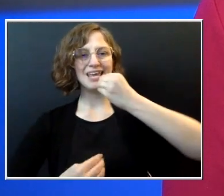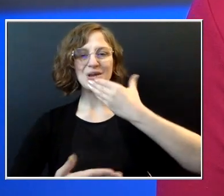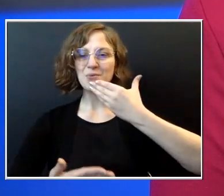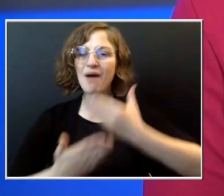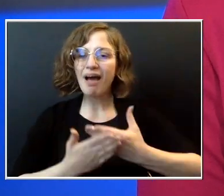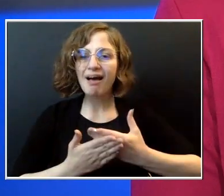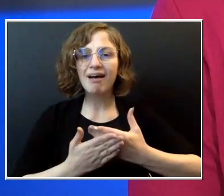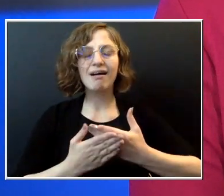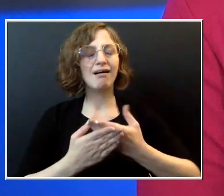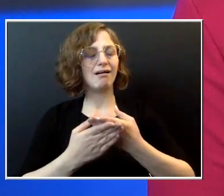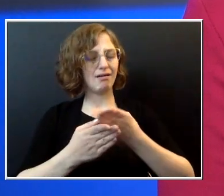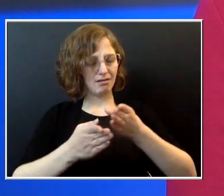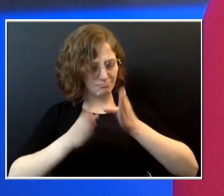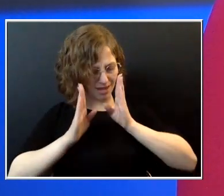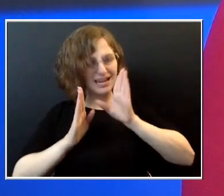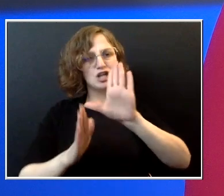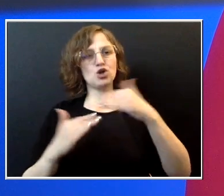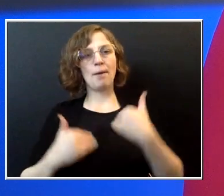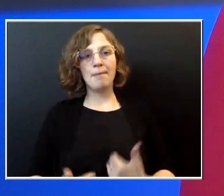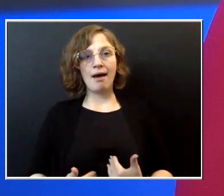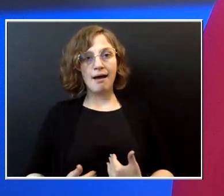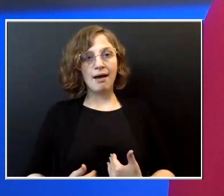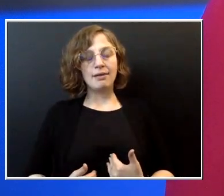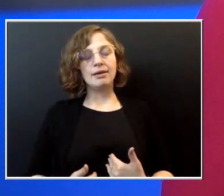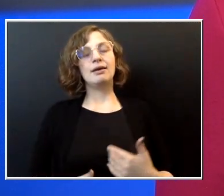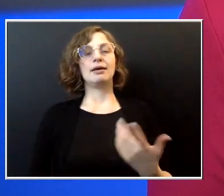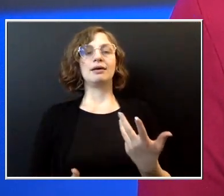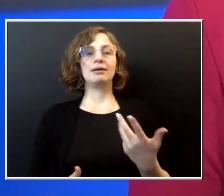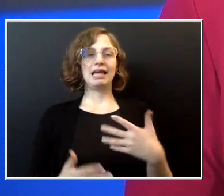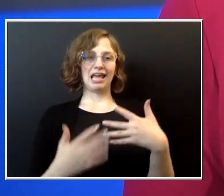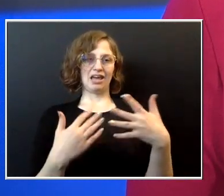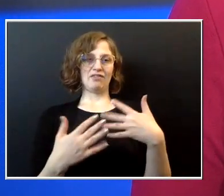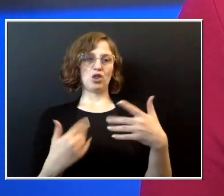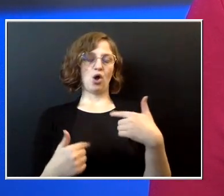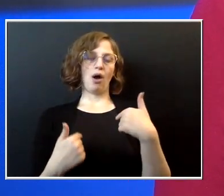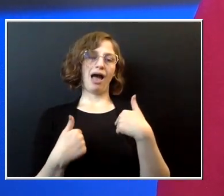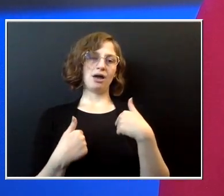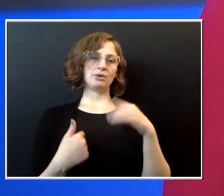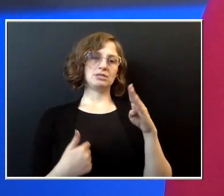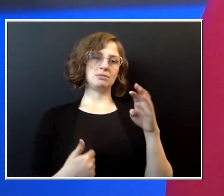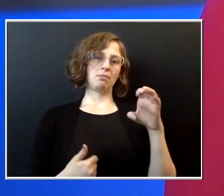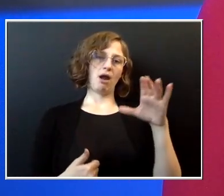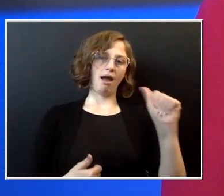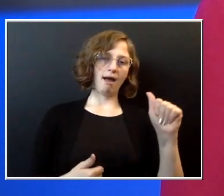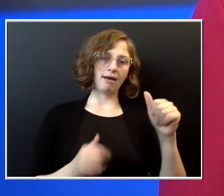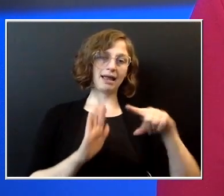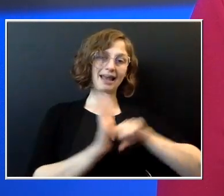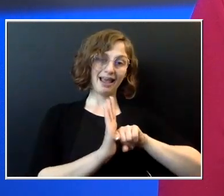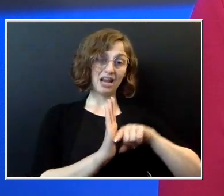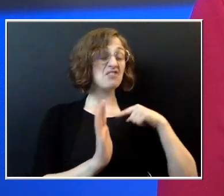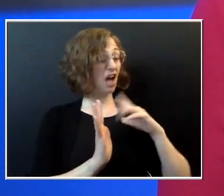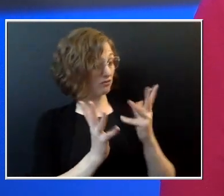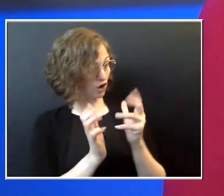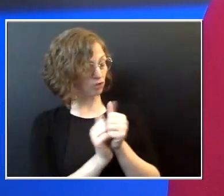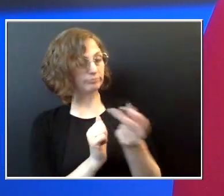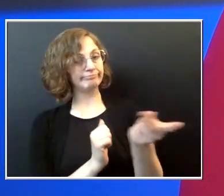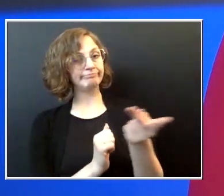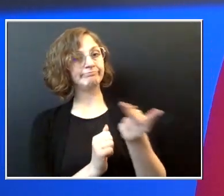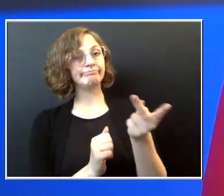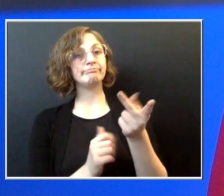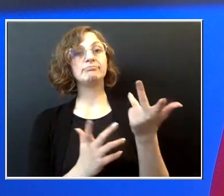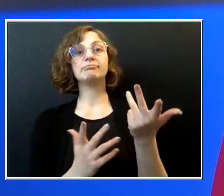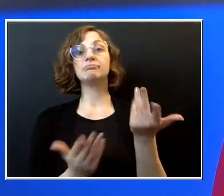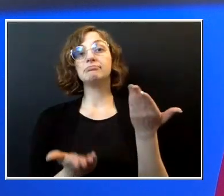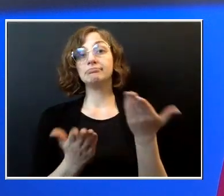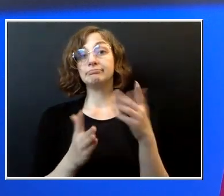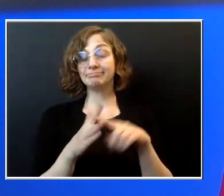your body. I'm encouraging them, even though I was BRCA negative, I have talked to them about, starting mammograms